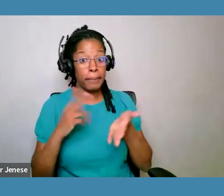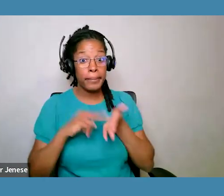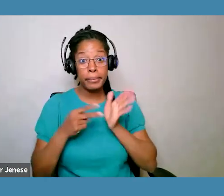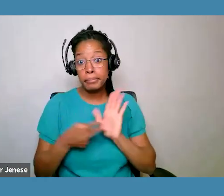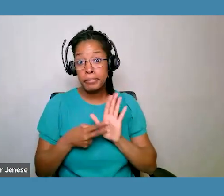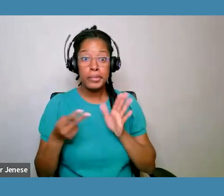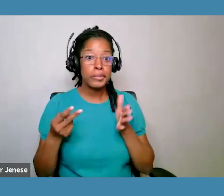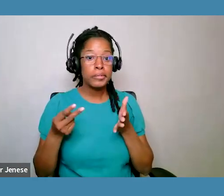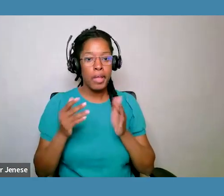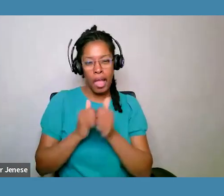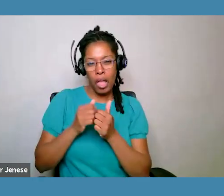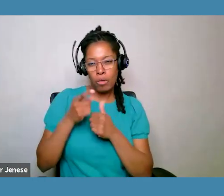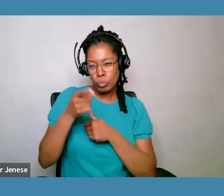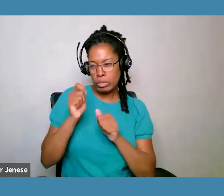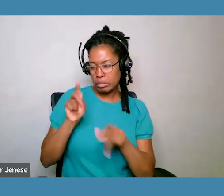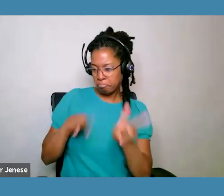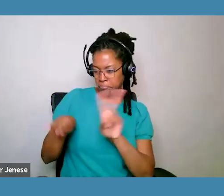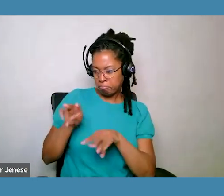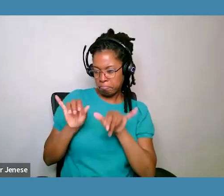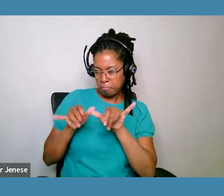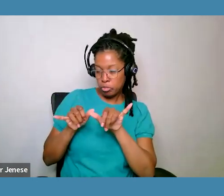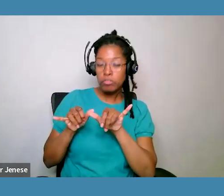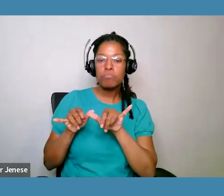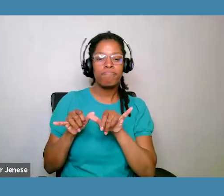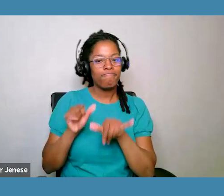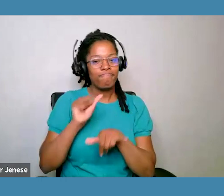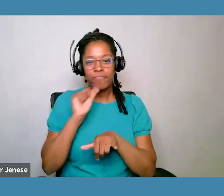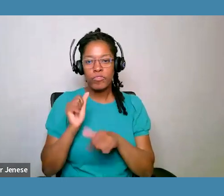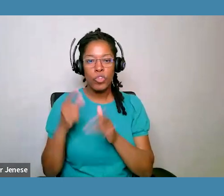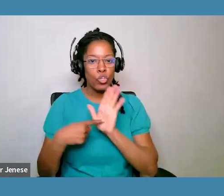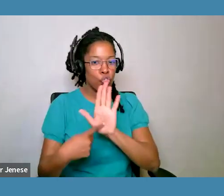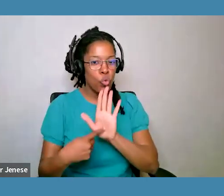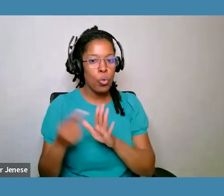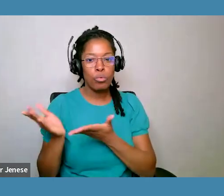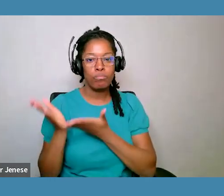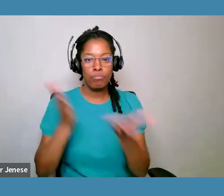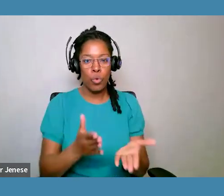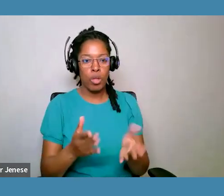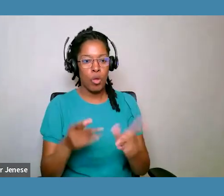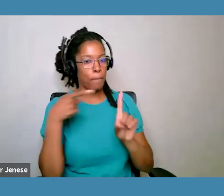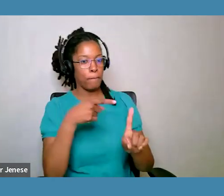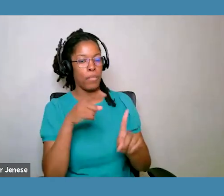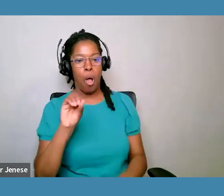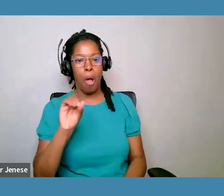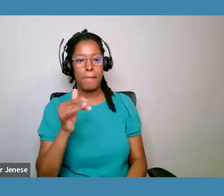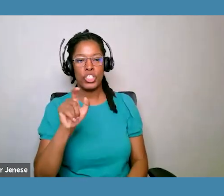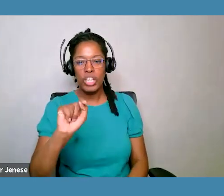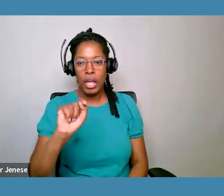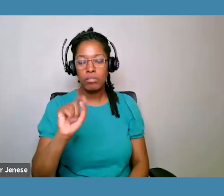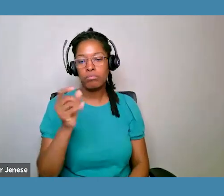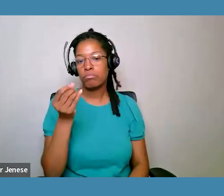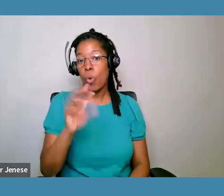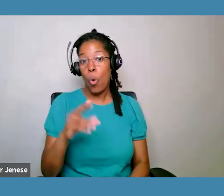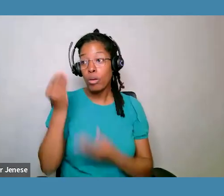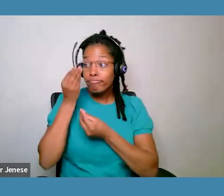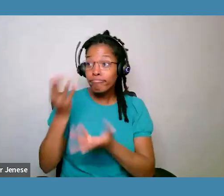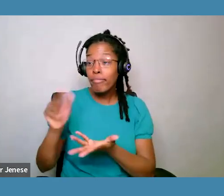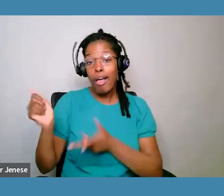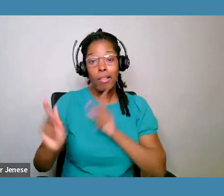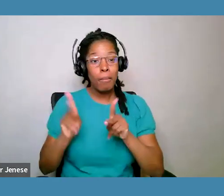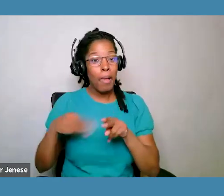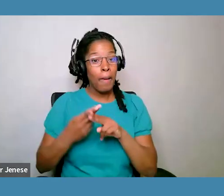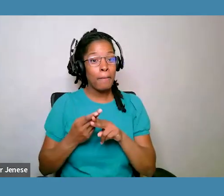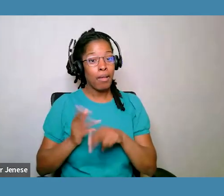a way you might measure that is they don't show or bring or point out objects. They don't tell other people about their achievements, that sort of